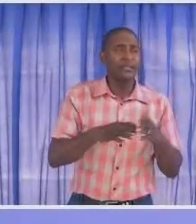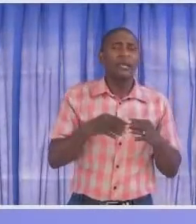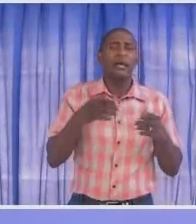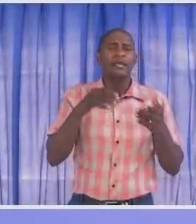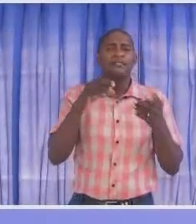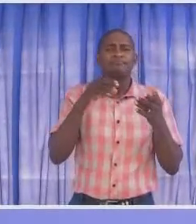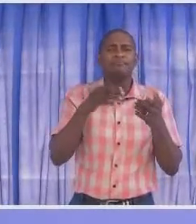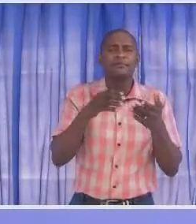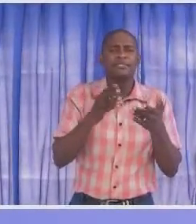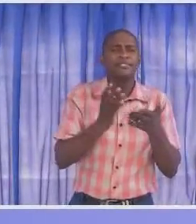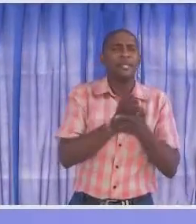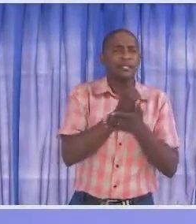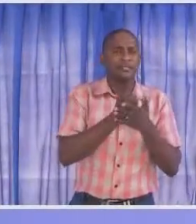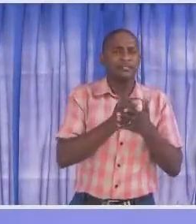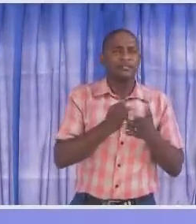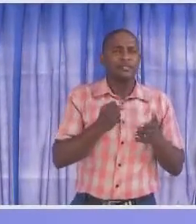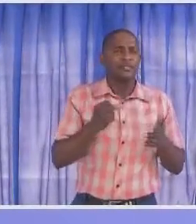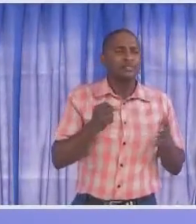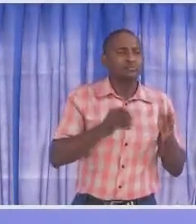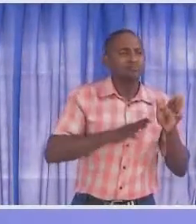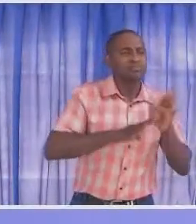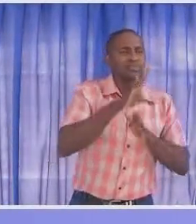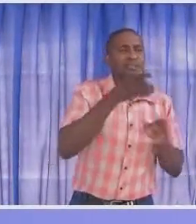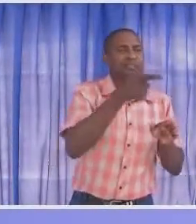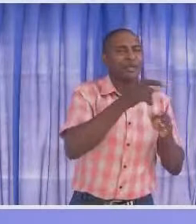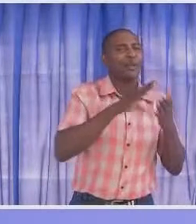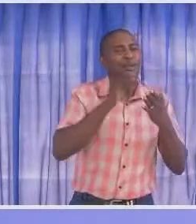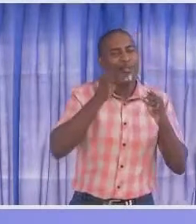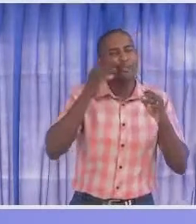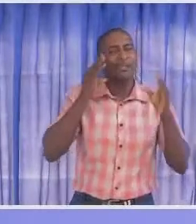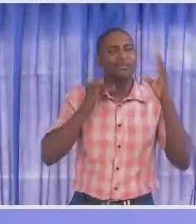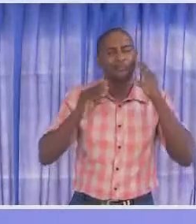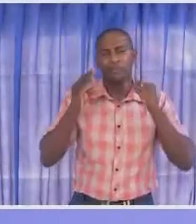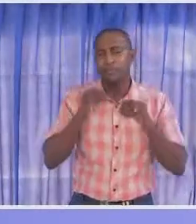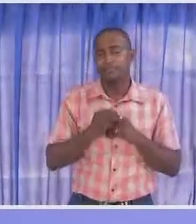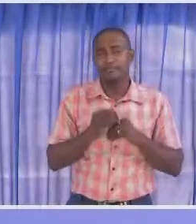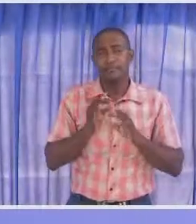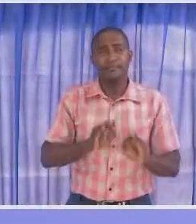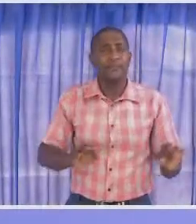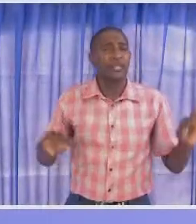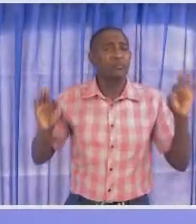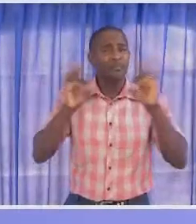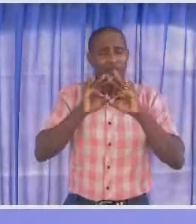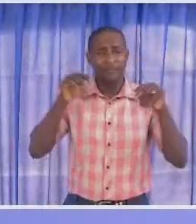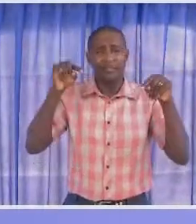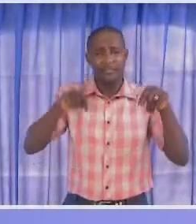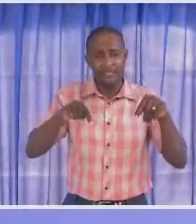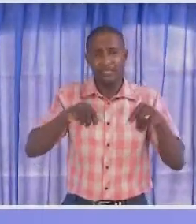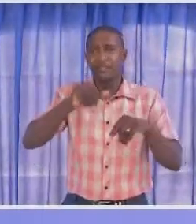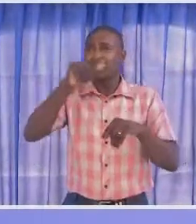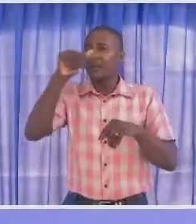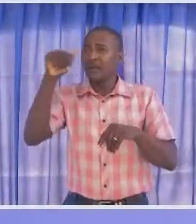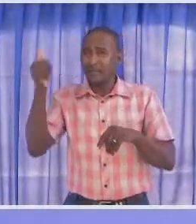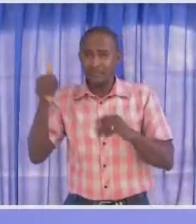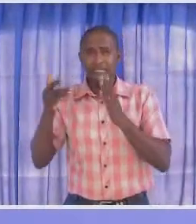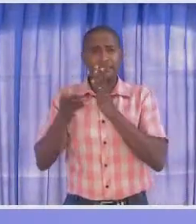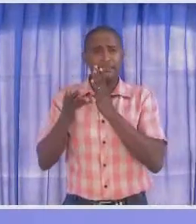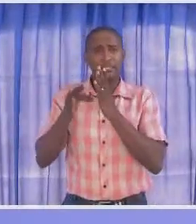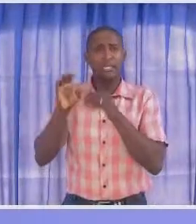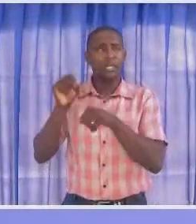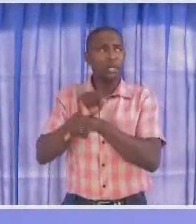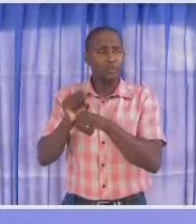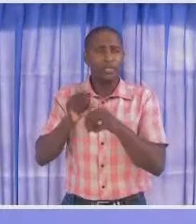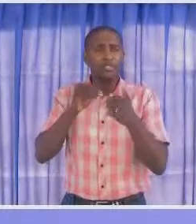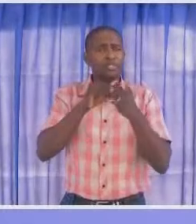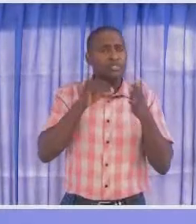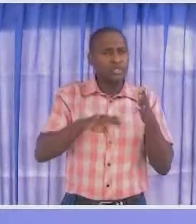chance to enhance their learning experiences. It is so important that for this and other technical careers, students get to